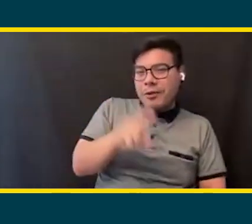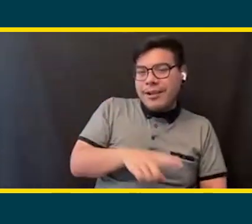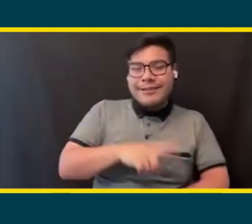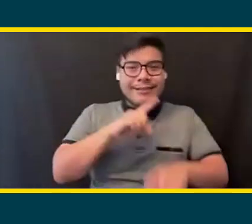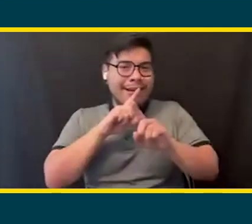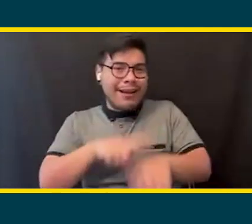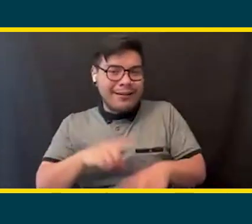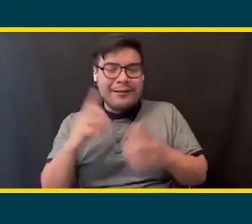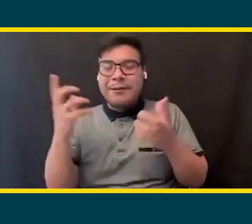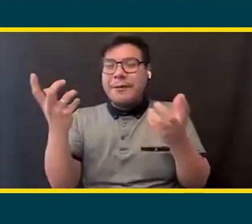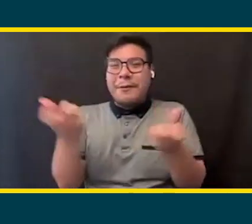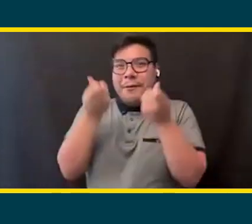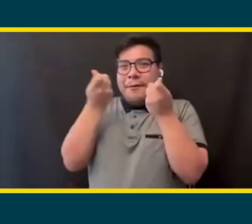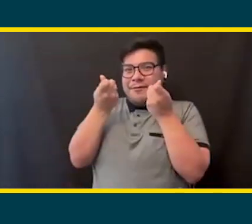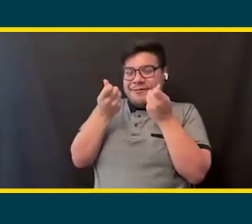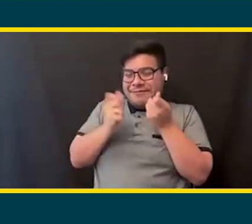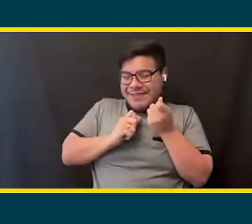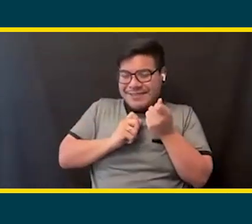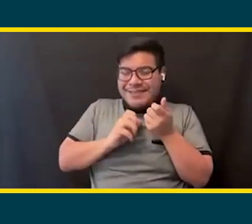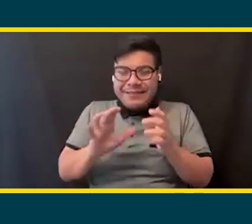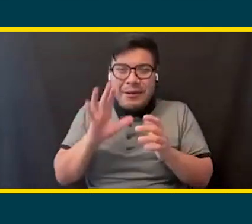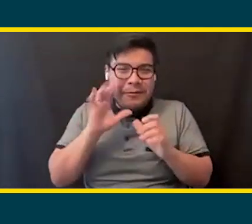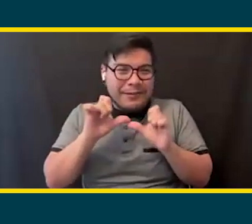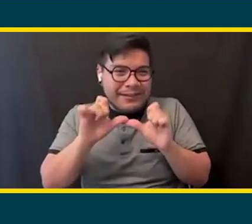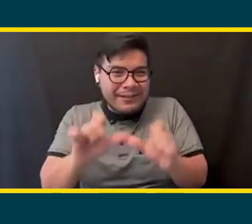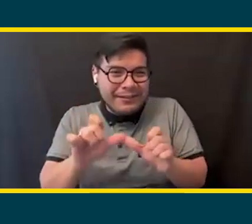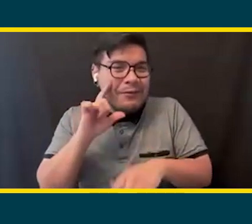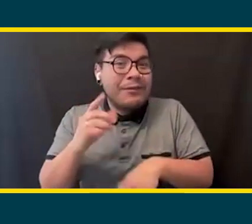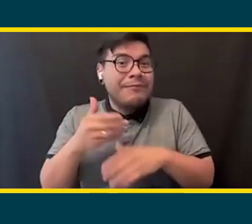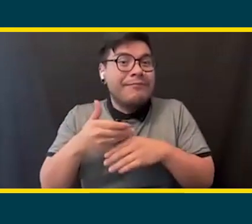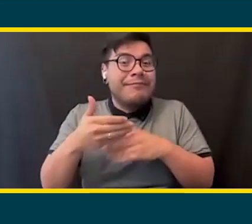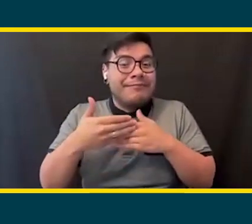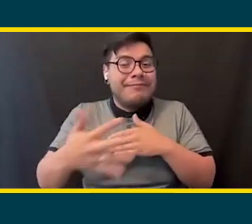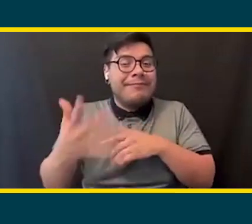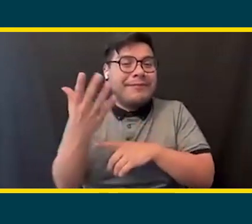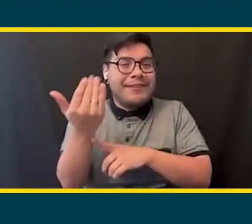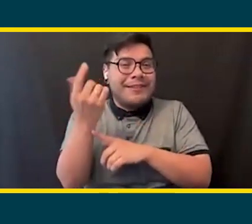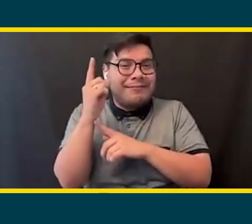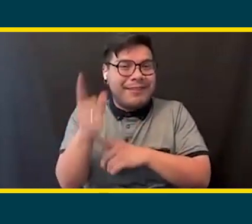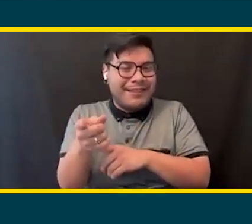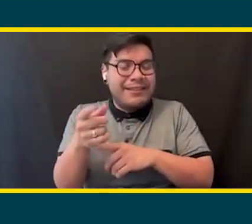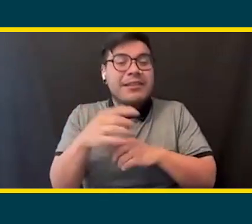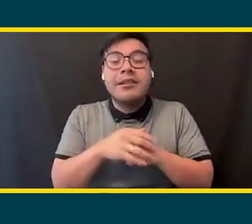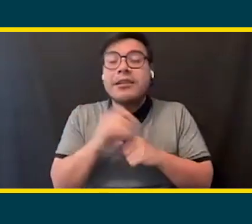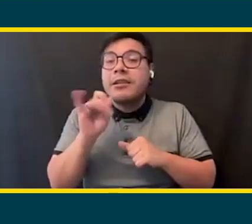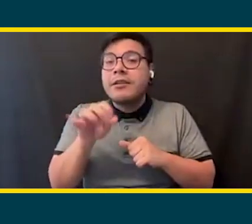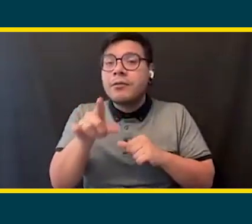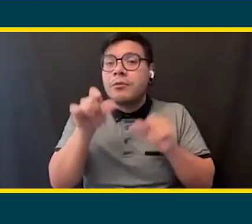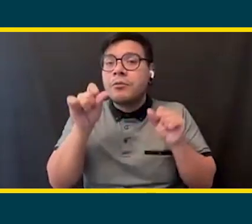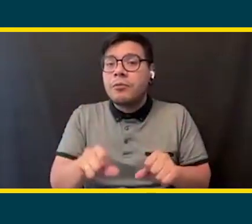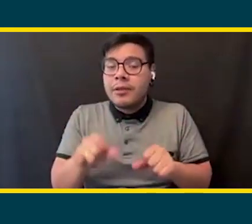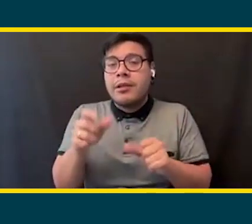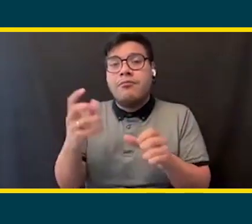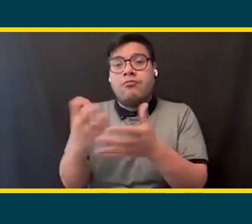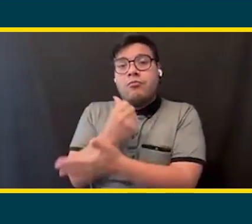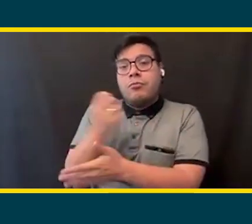you to myself, which I would continue to do for the next 15 minutes. If you could drop your questions in